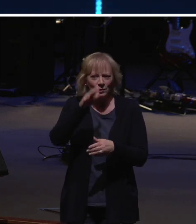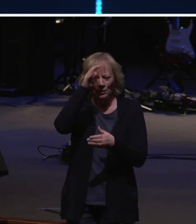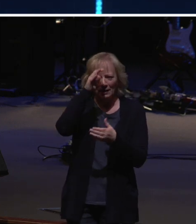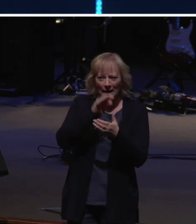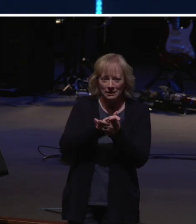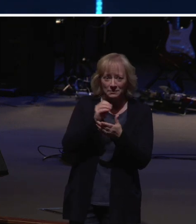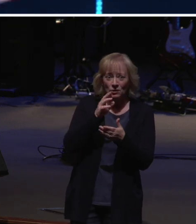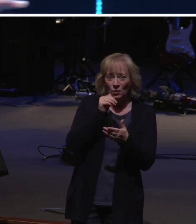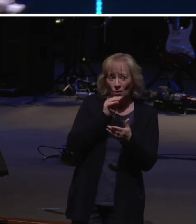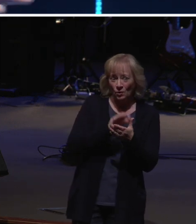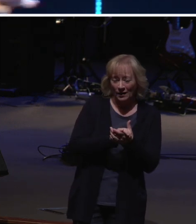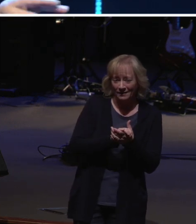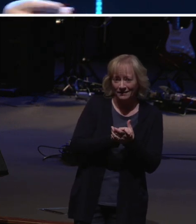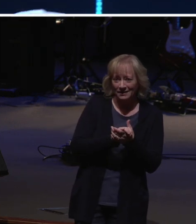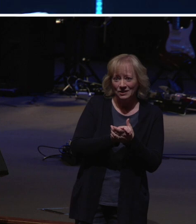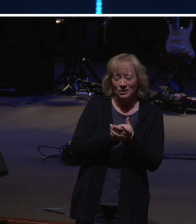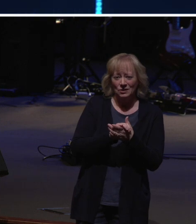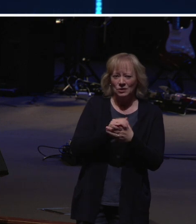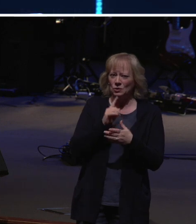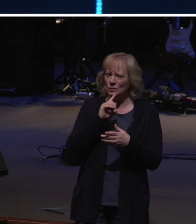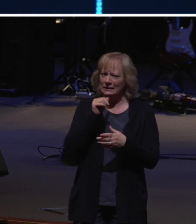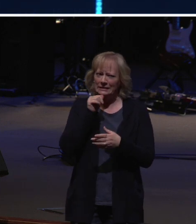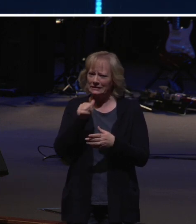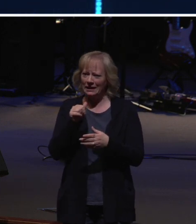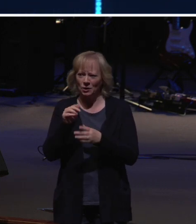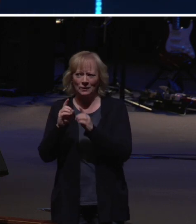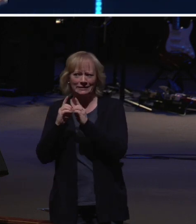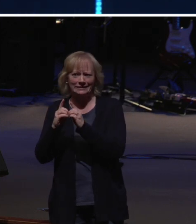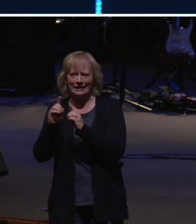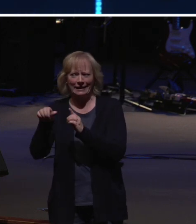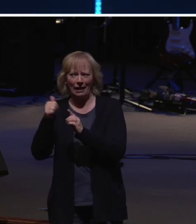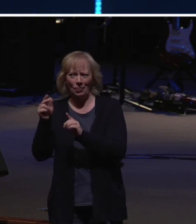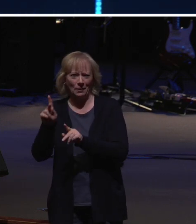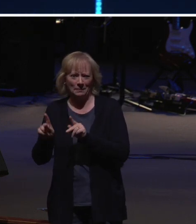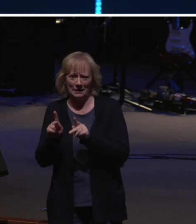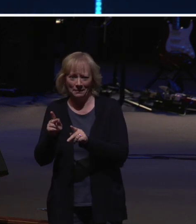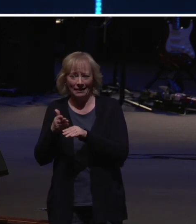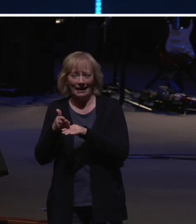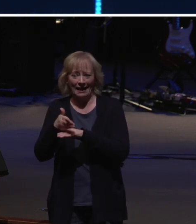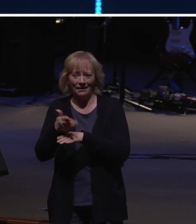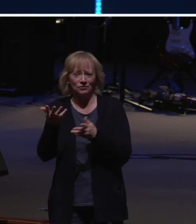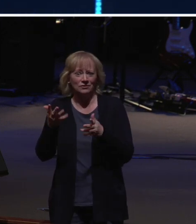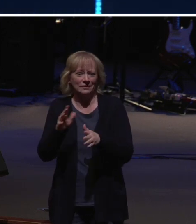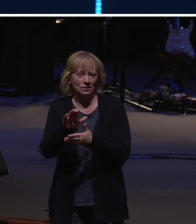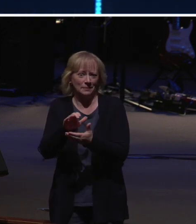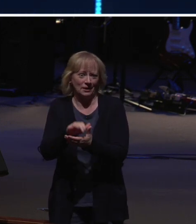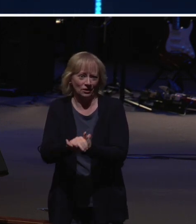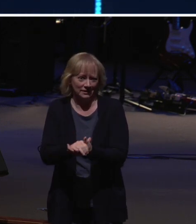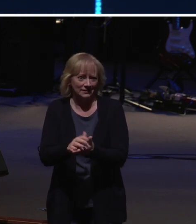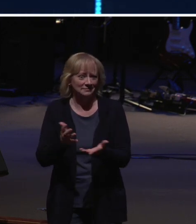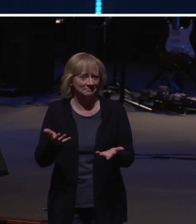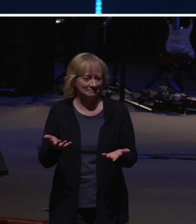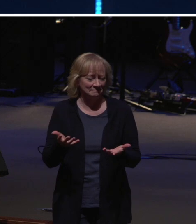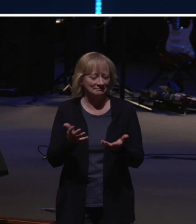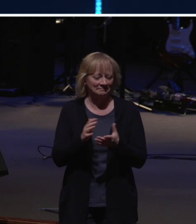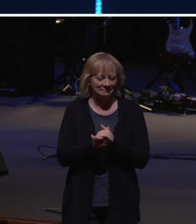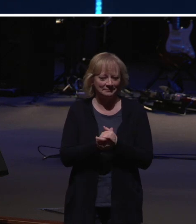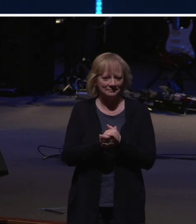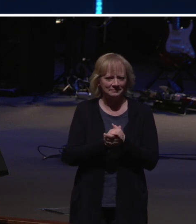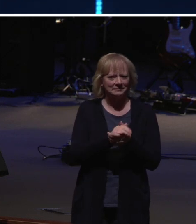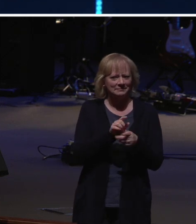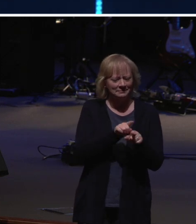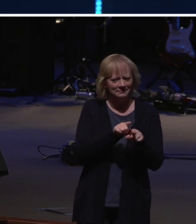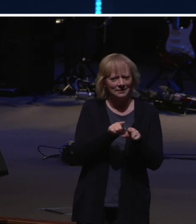wife really is not going to date other people once you get married.